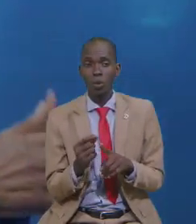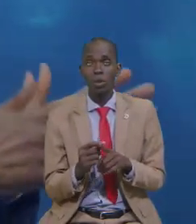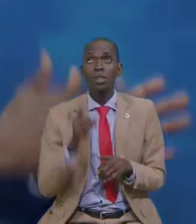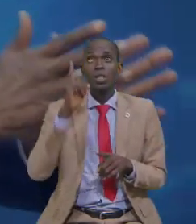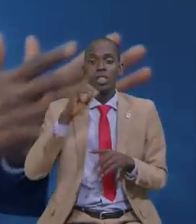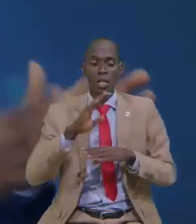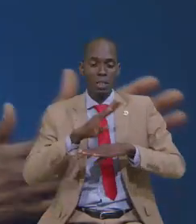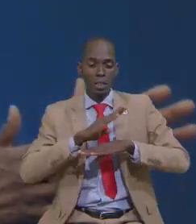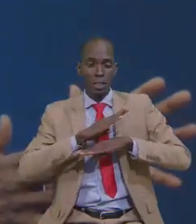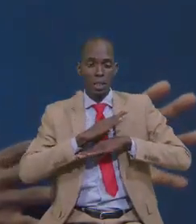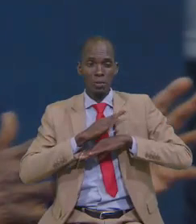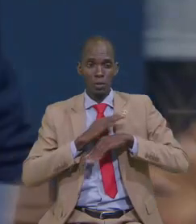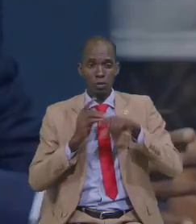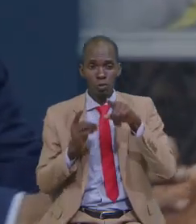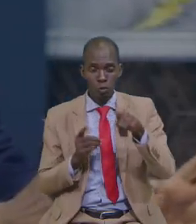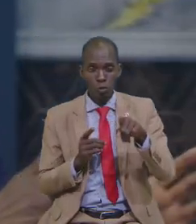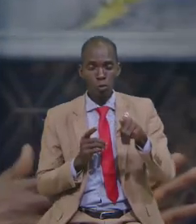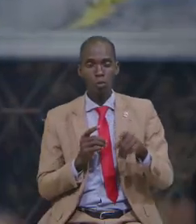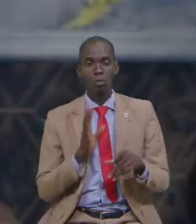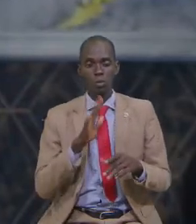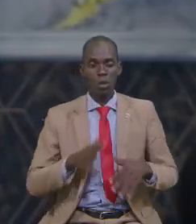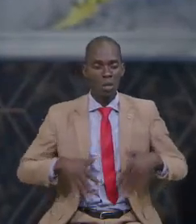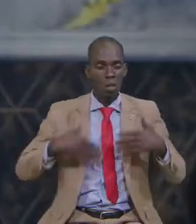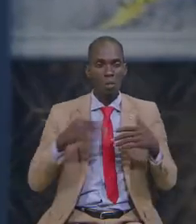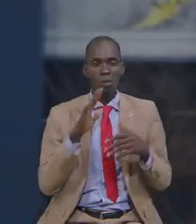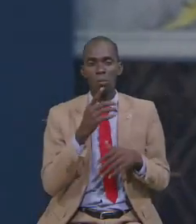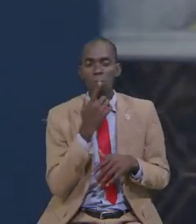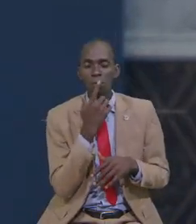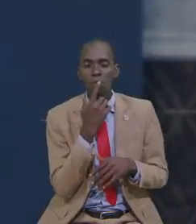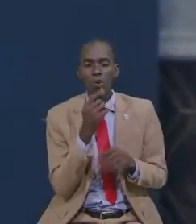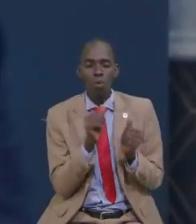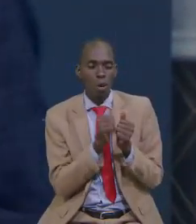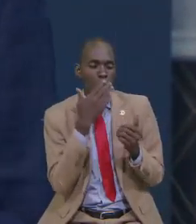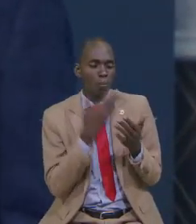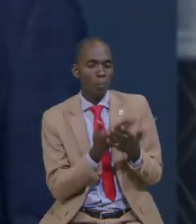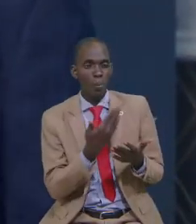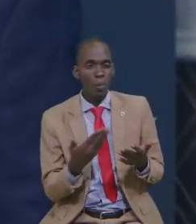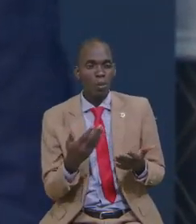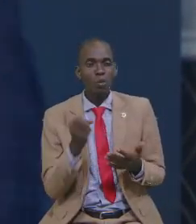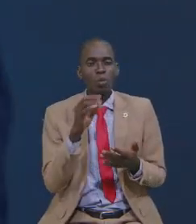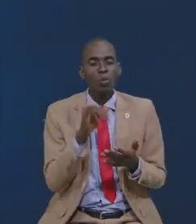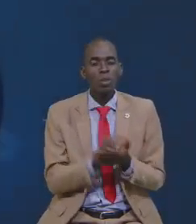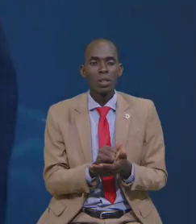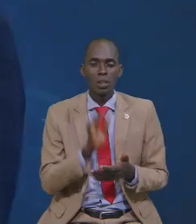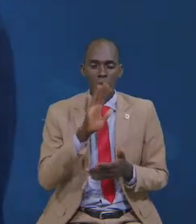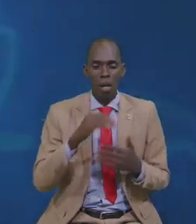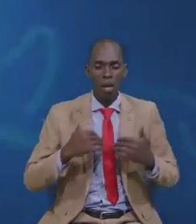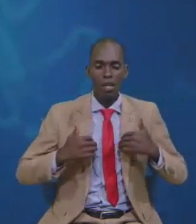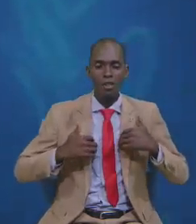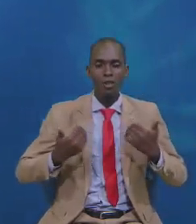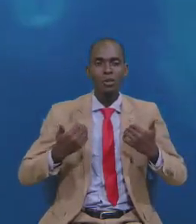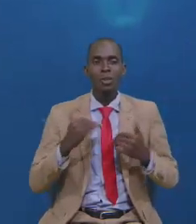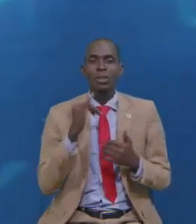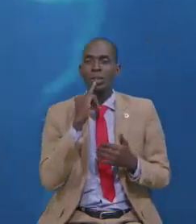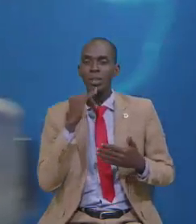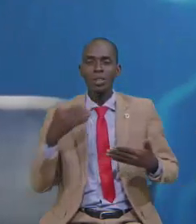your mouth with good things, so that thy youth is renewed